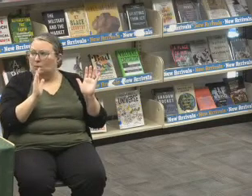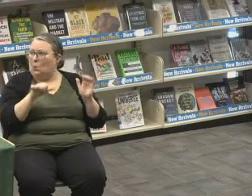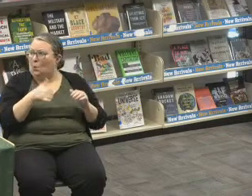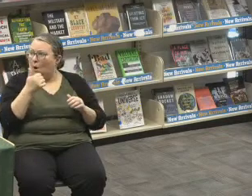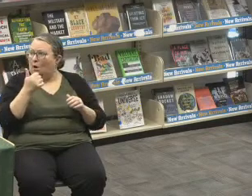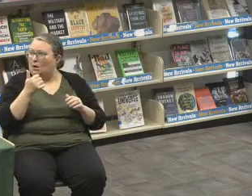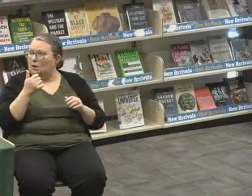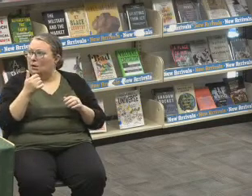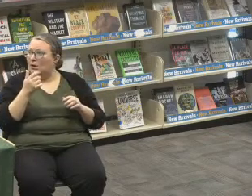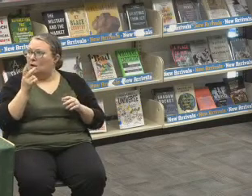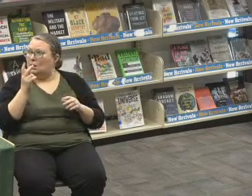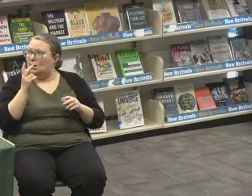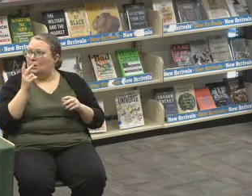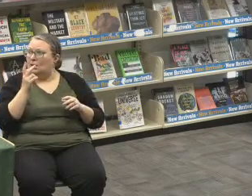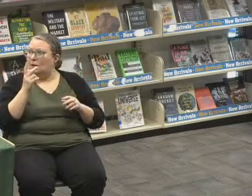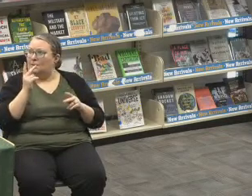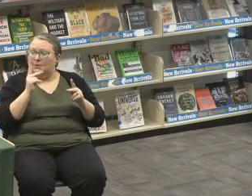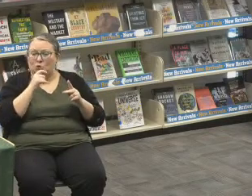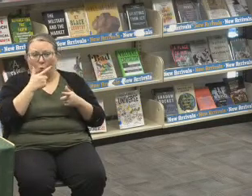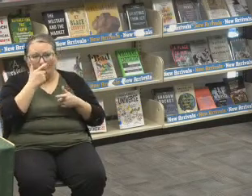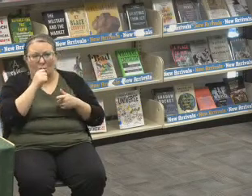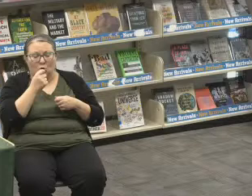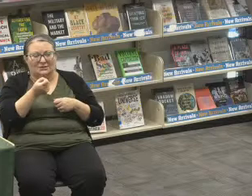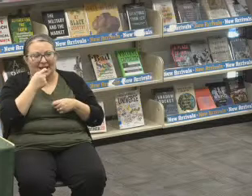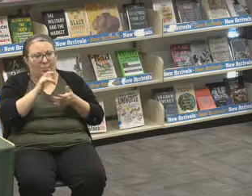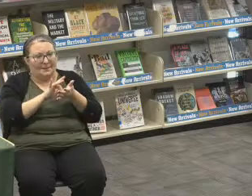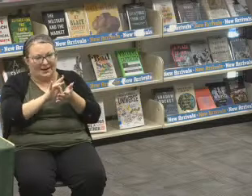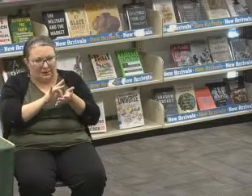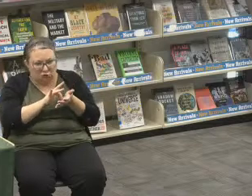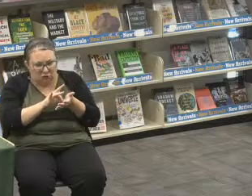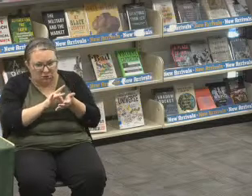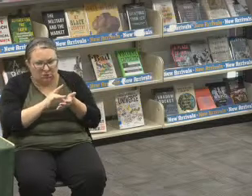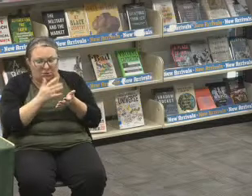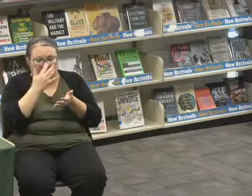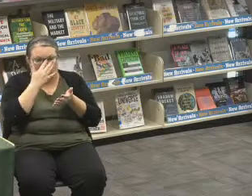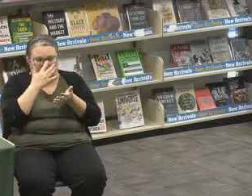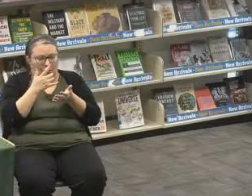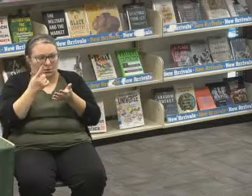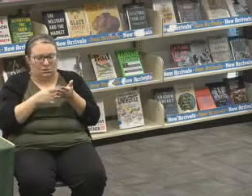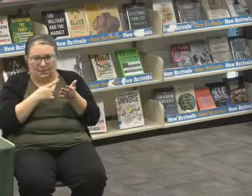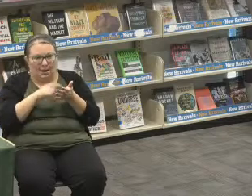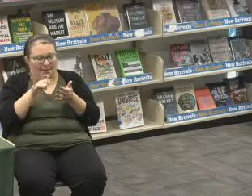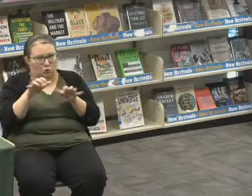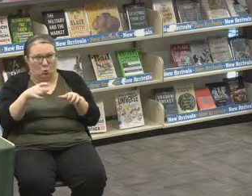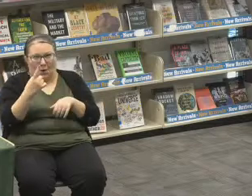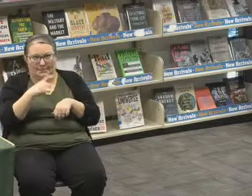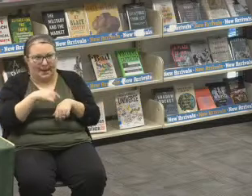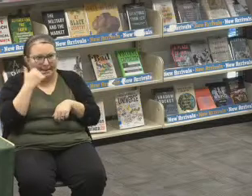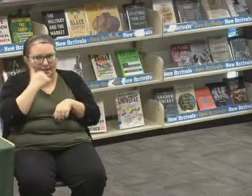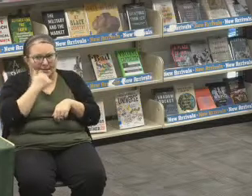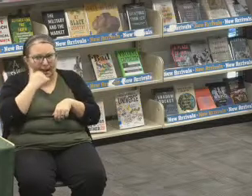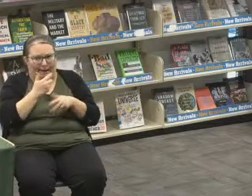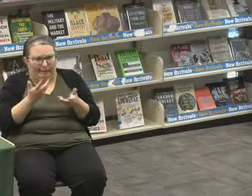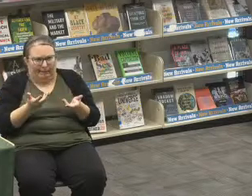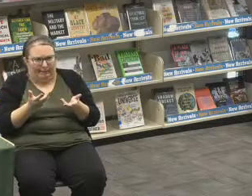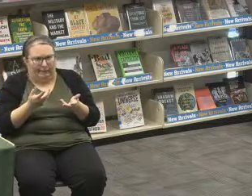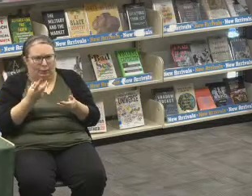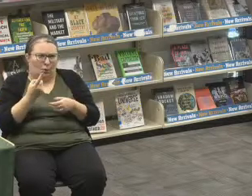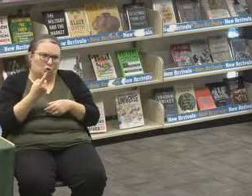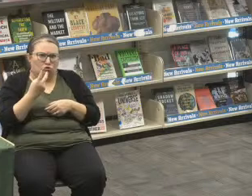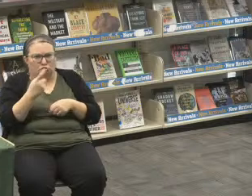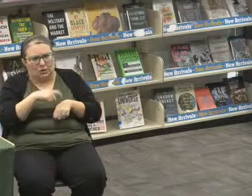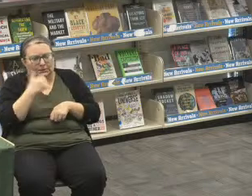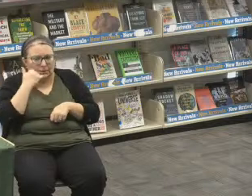when it comes to listening to people why they don't take their medications. It's just something you got to do once a day, right? Twice a